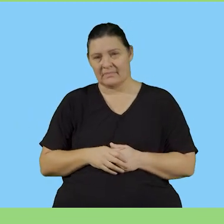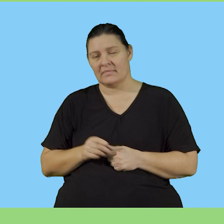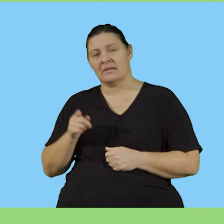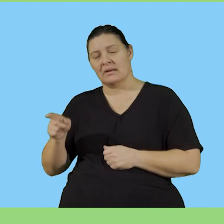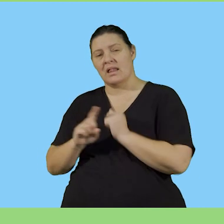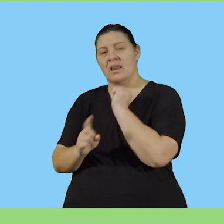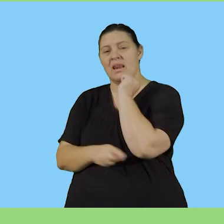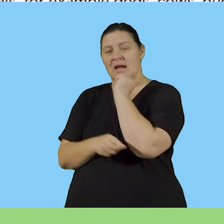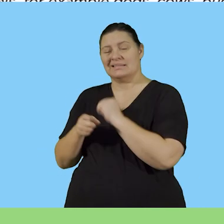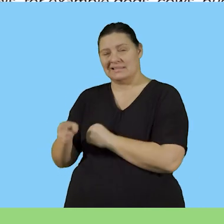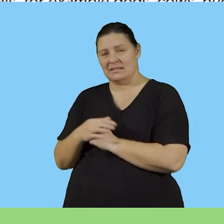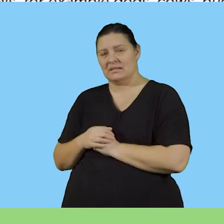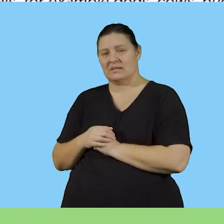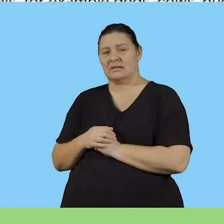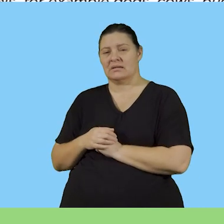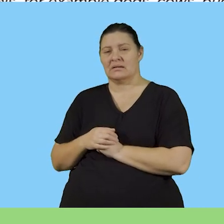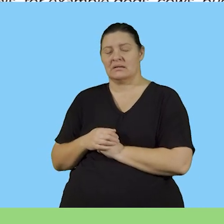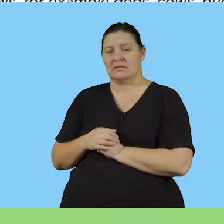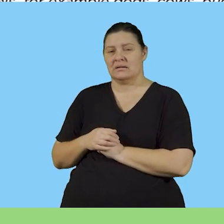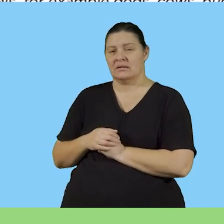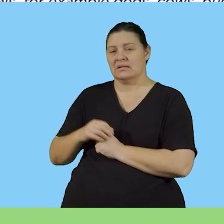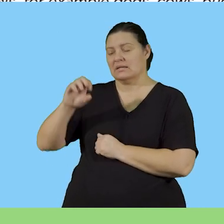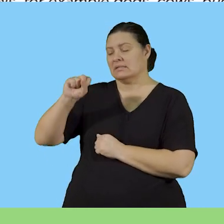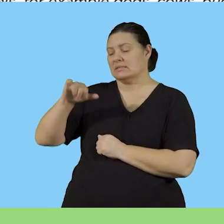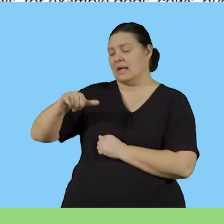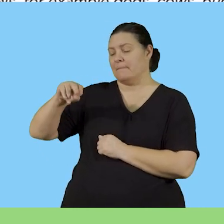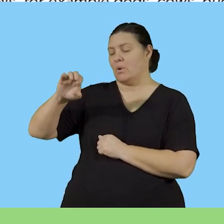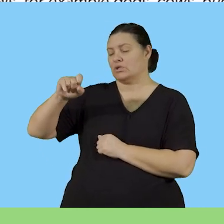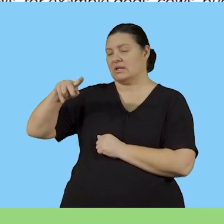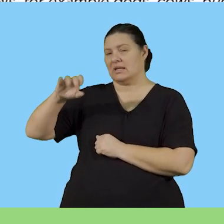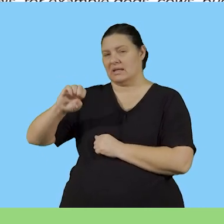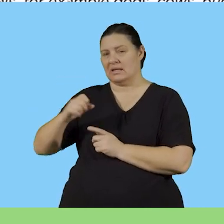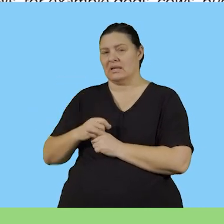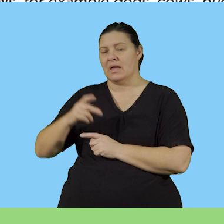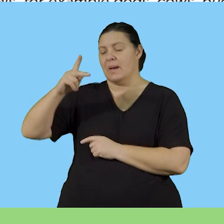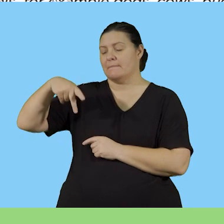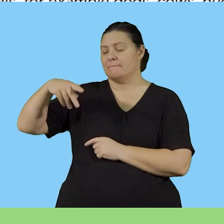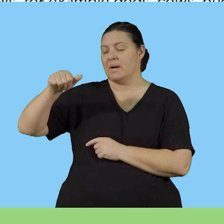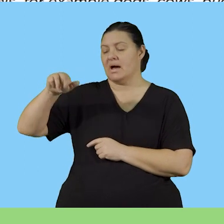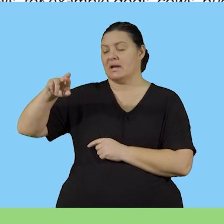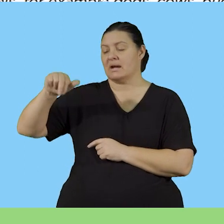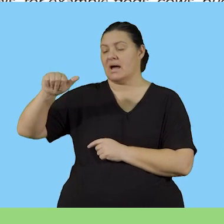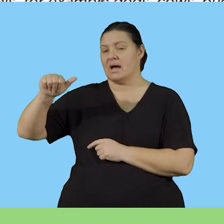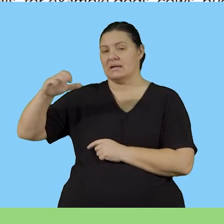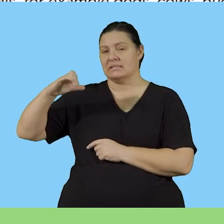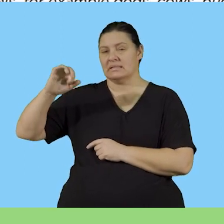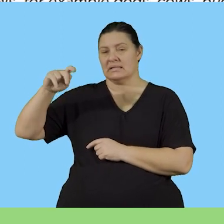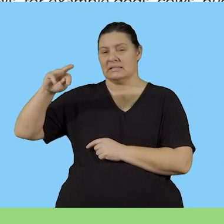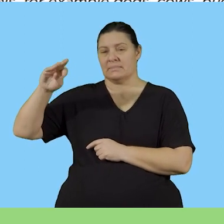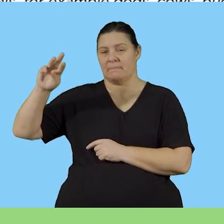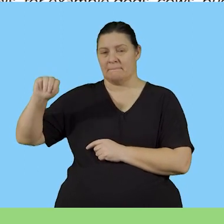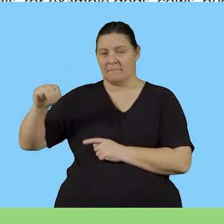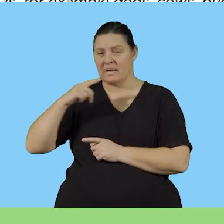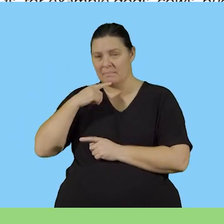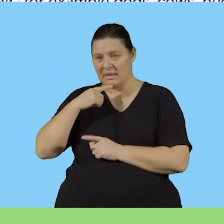zebra. Then the last one is a symbiotic relationship, which is parasitism. So